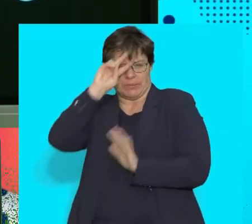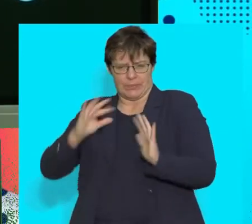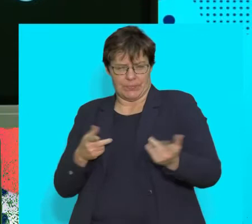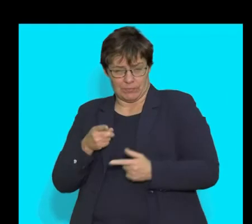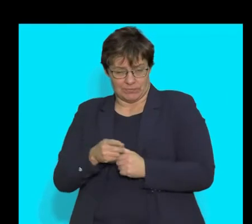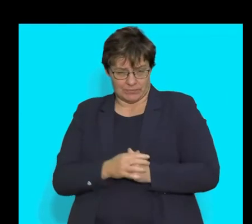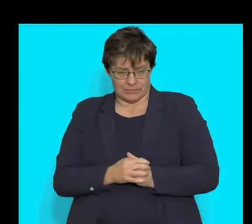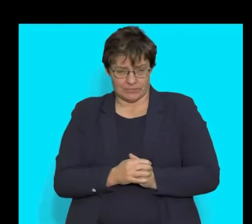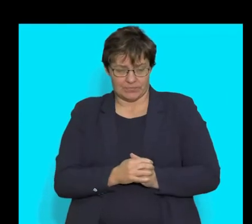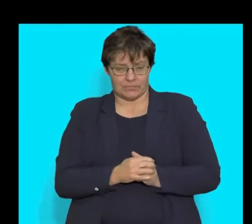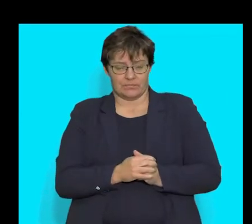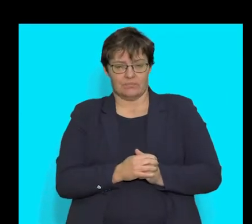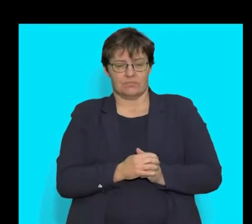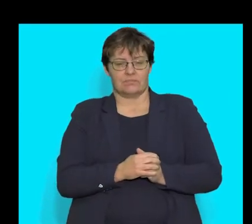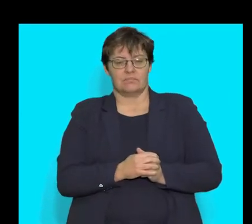we need to do.